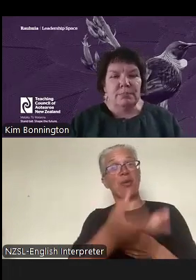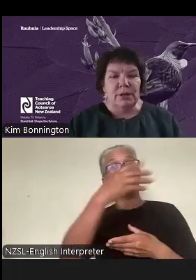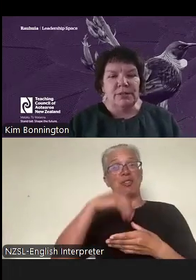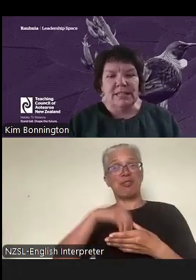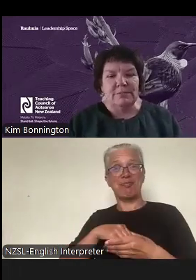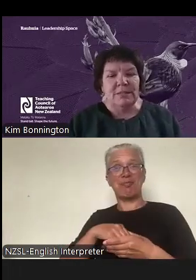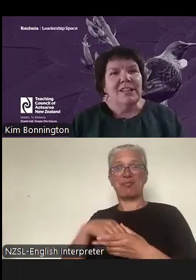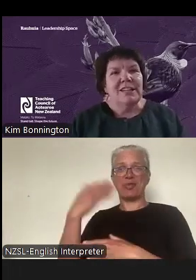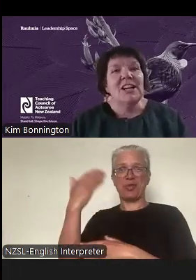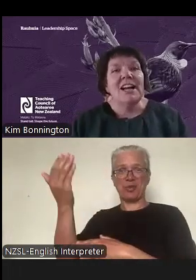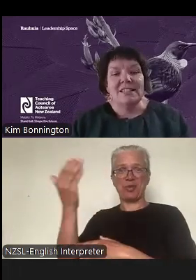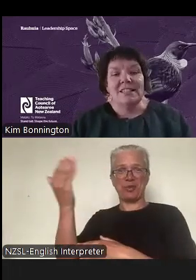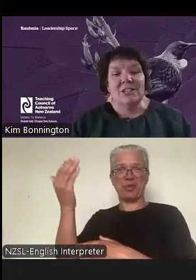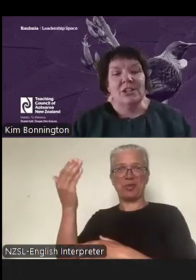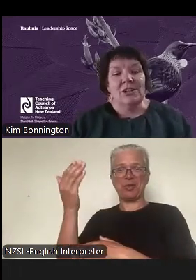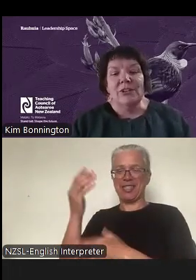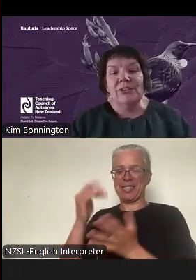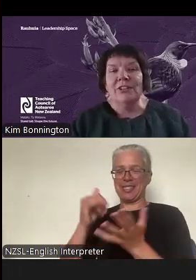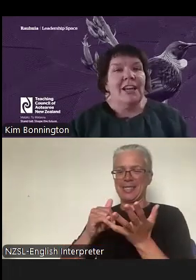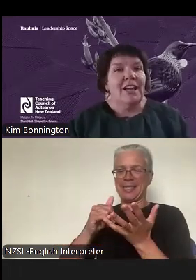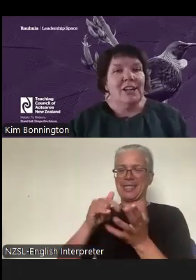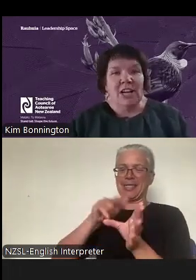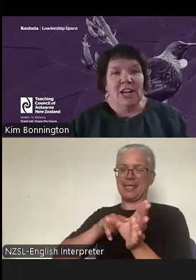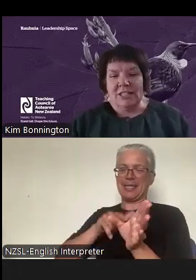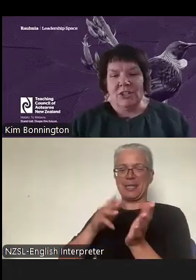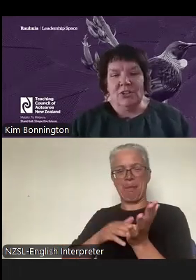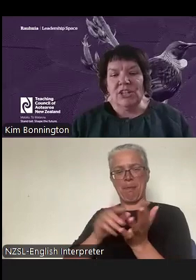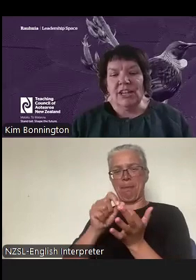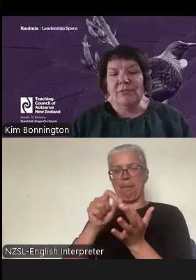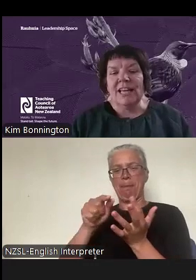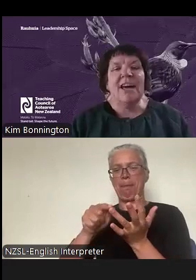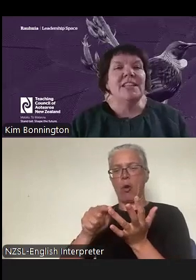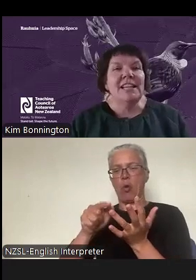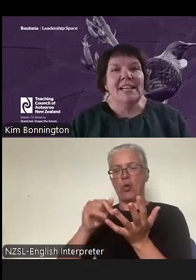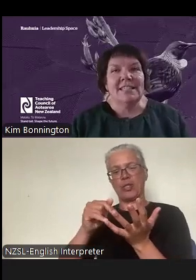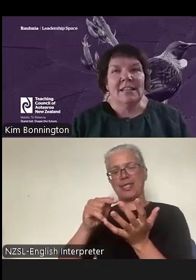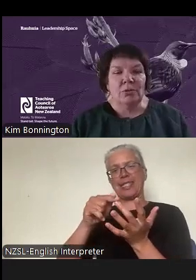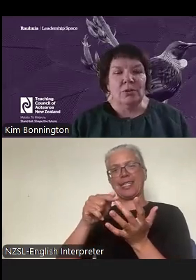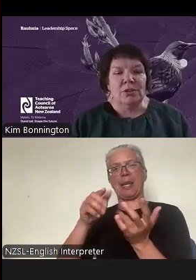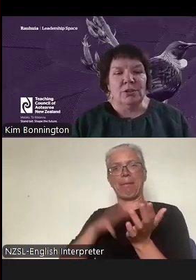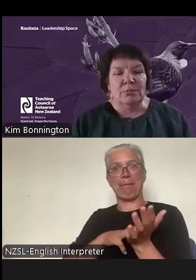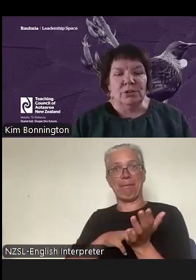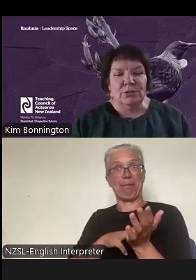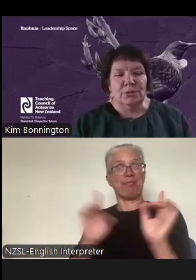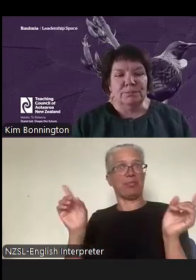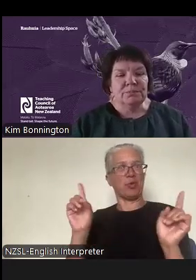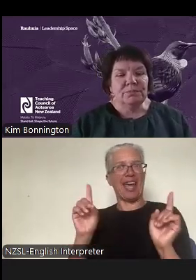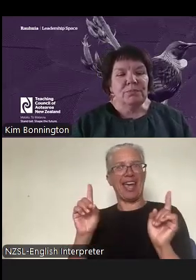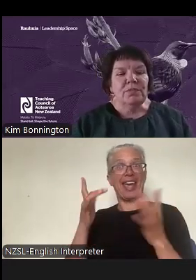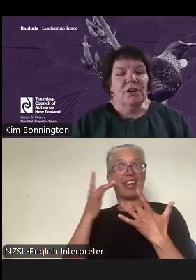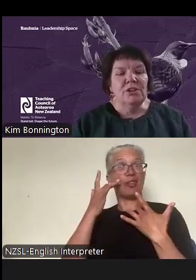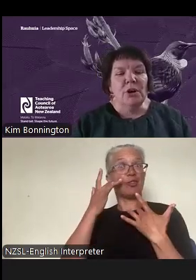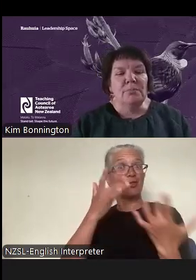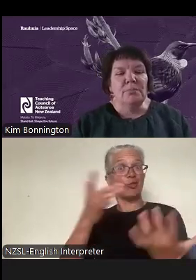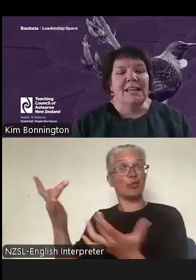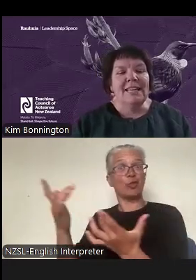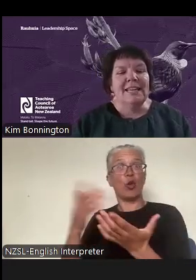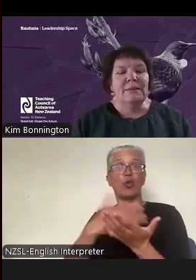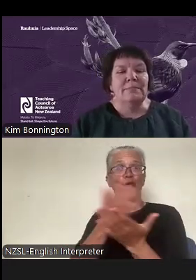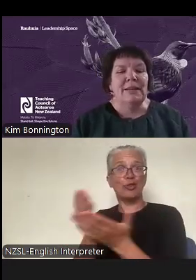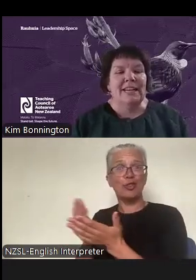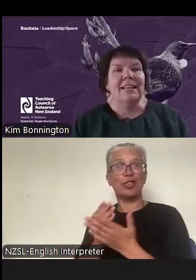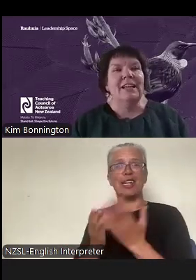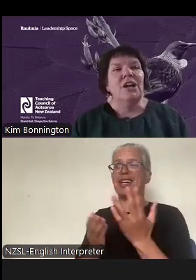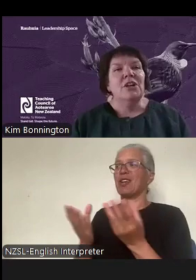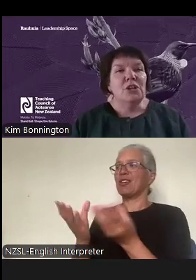Rauhuia Symposium, a chance to learn, a chance to share with other leaders across the motu. No mai